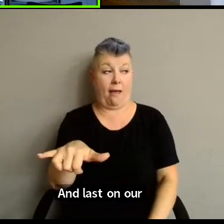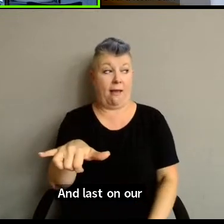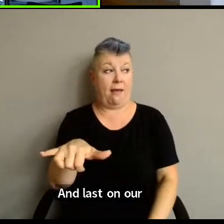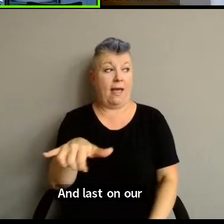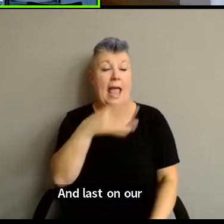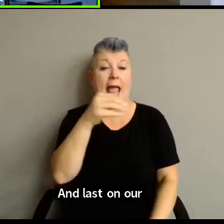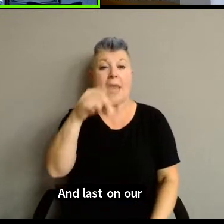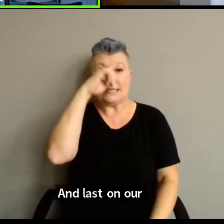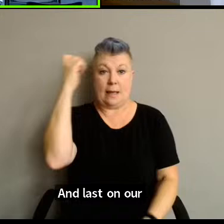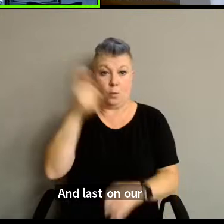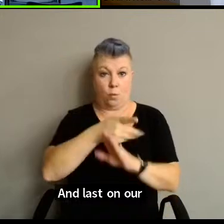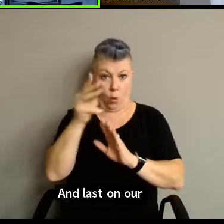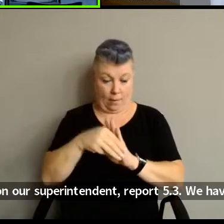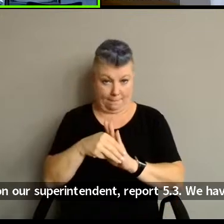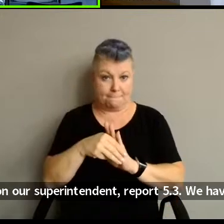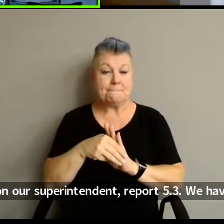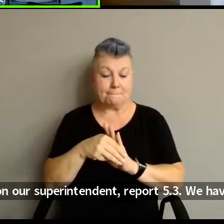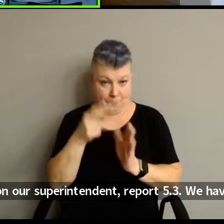summer programs update.